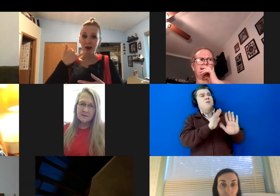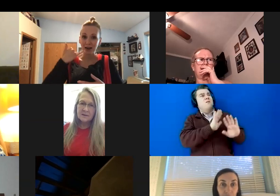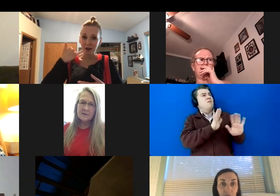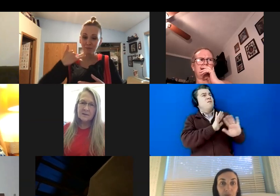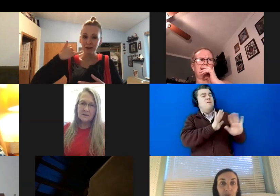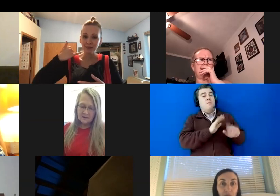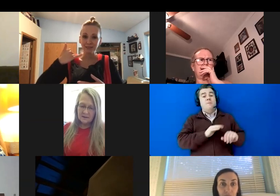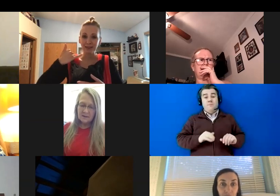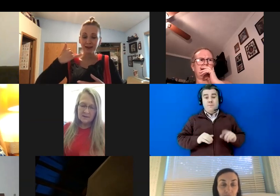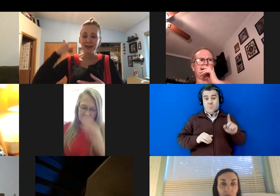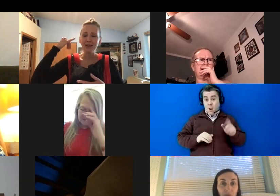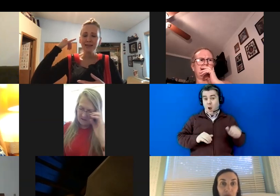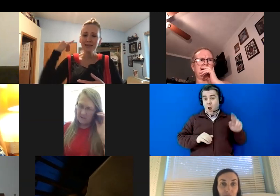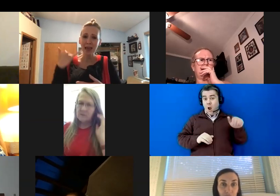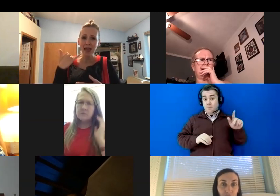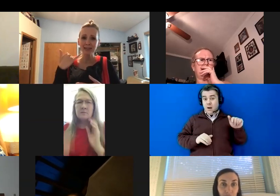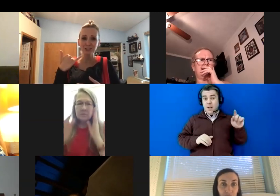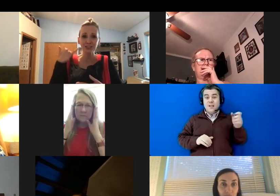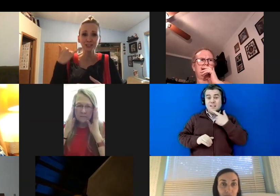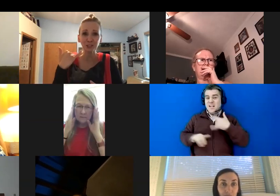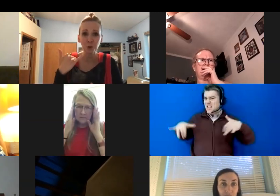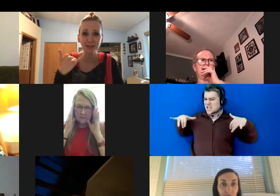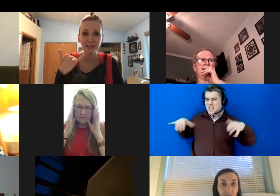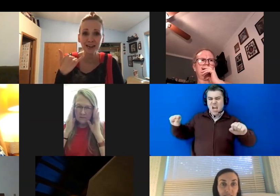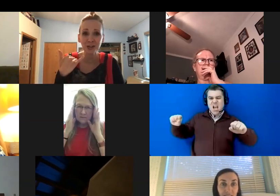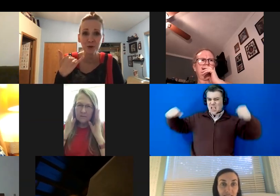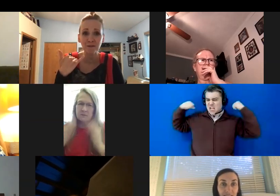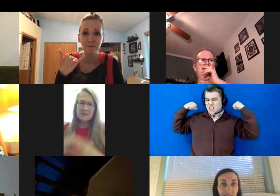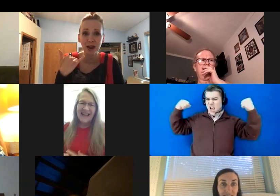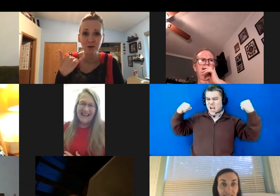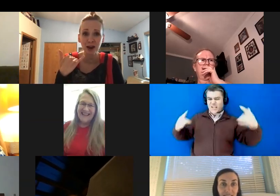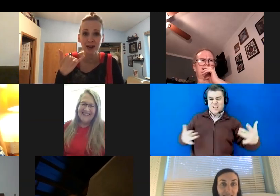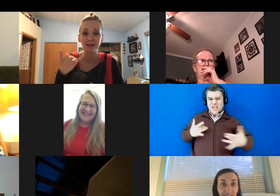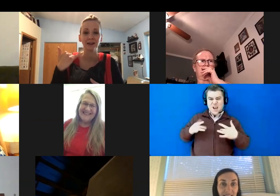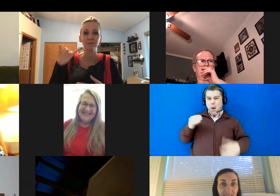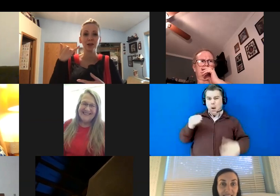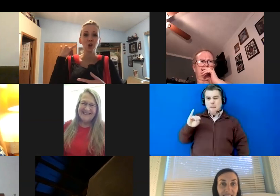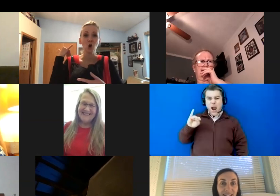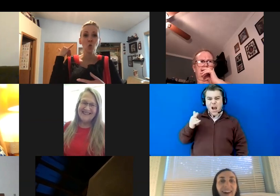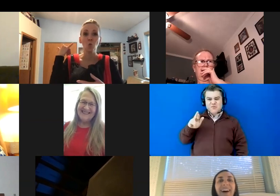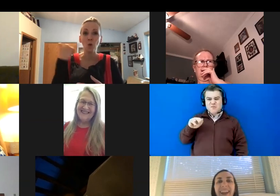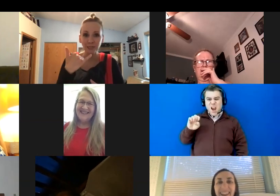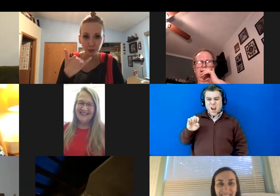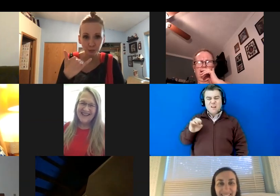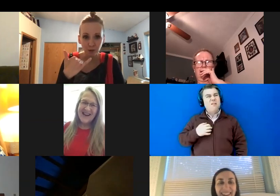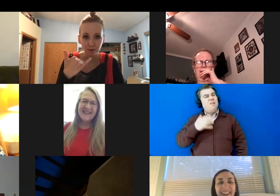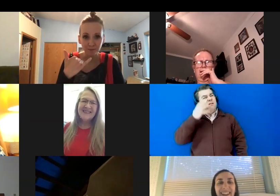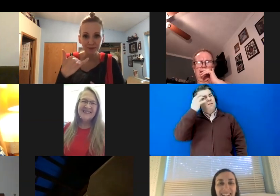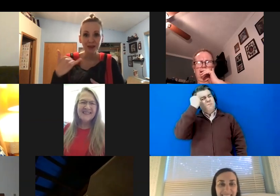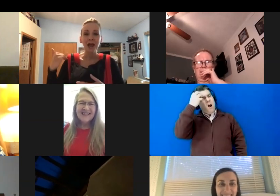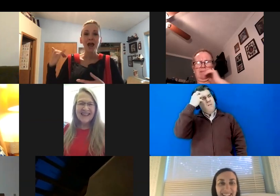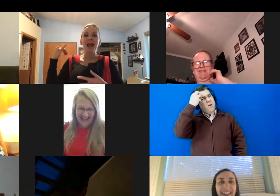And my upline said, yes, this is so exciting. You have a migraine. And I'm like, what is your